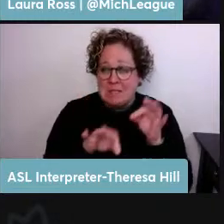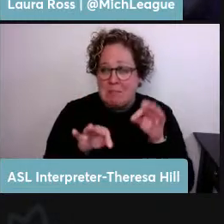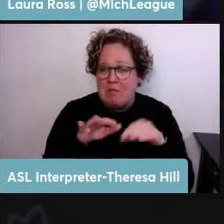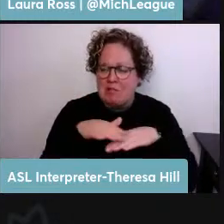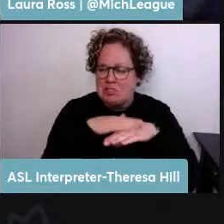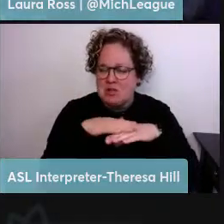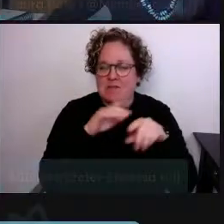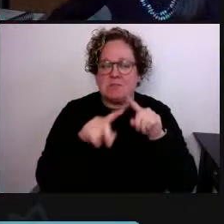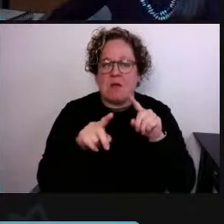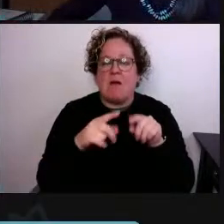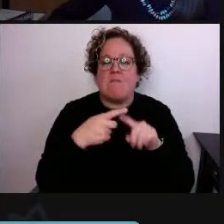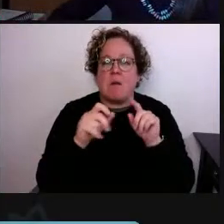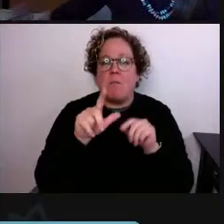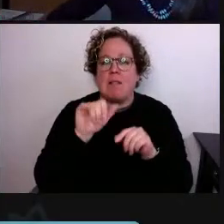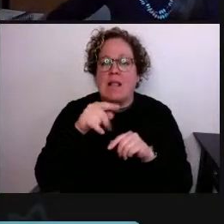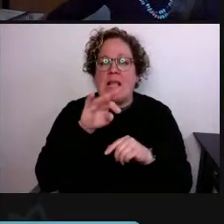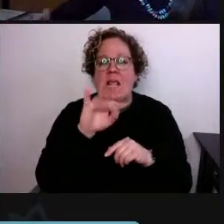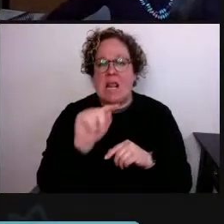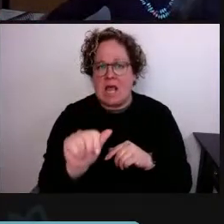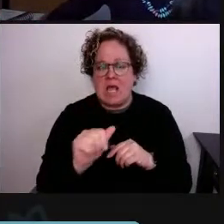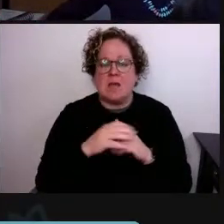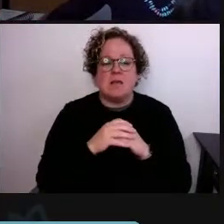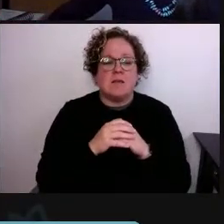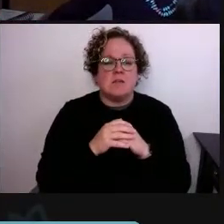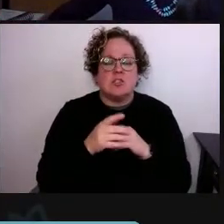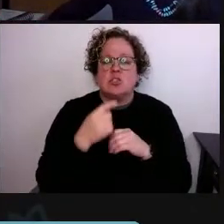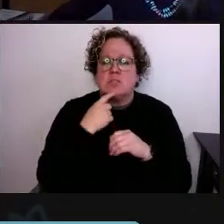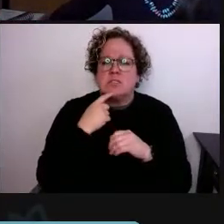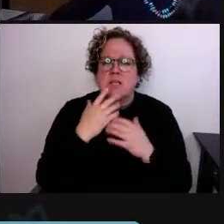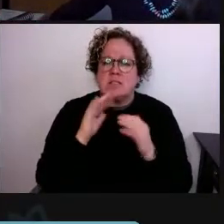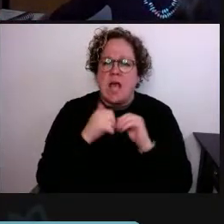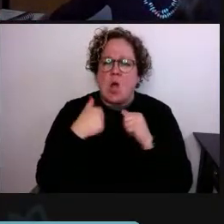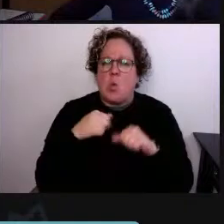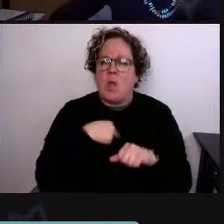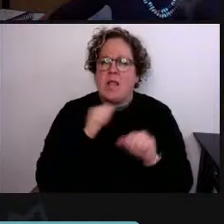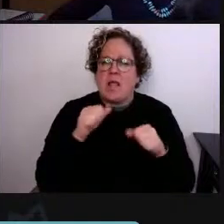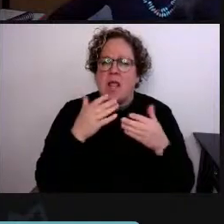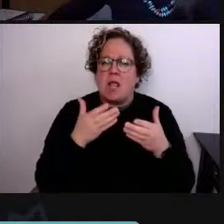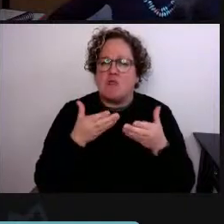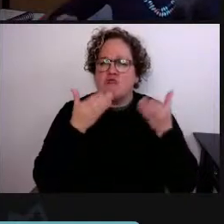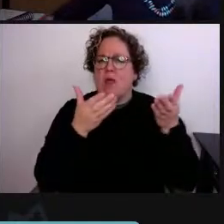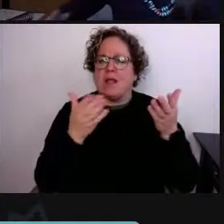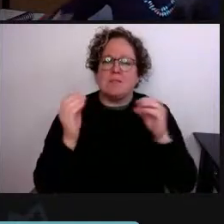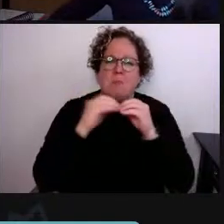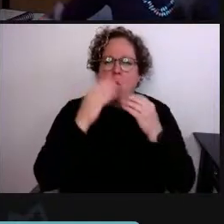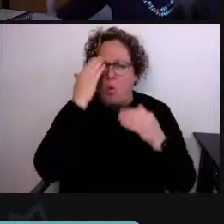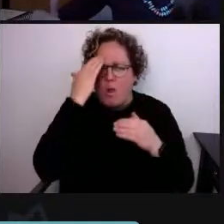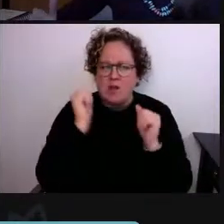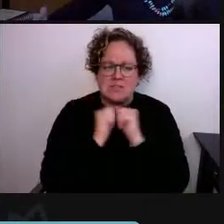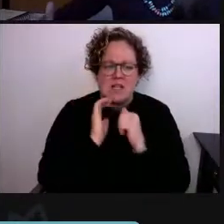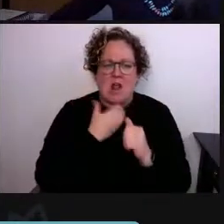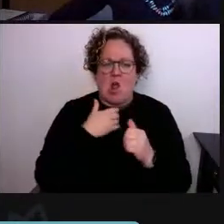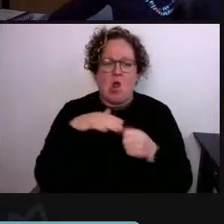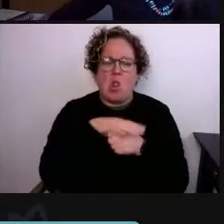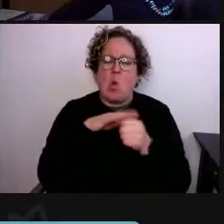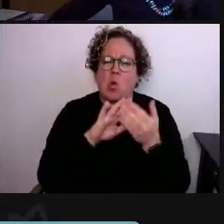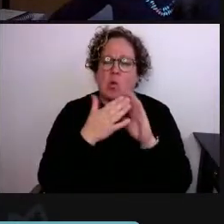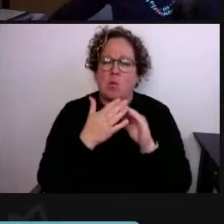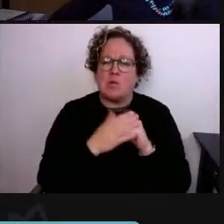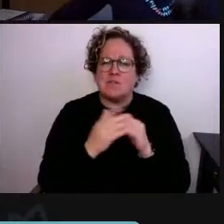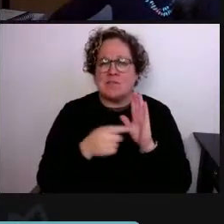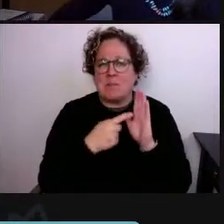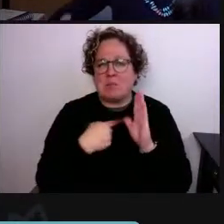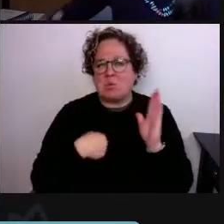from Lakita. And she asks, how can we raise higher awareness in our local communities? So I think we all sometimes think this is easier said than